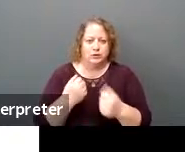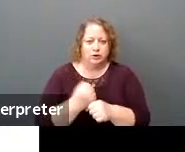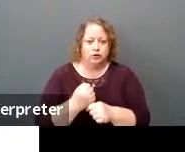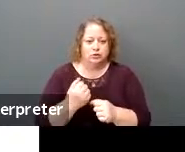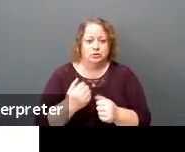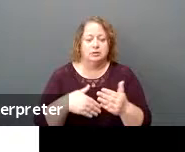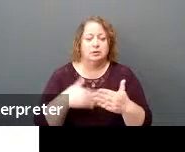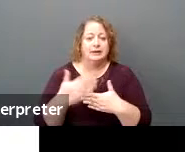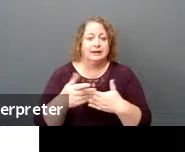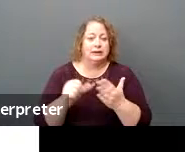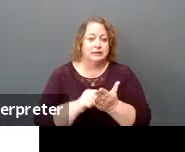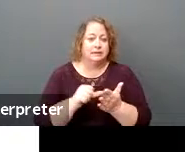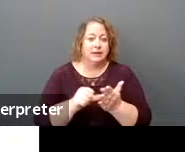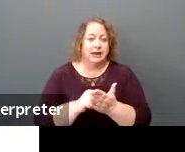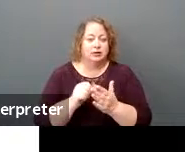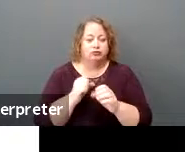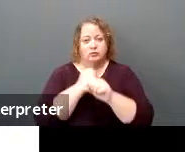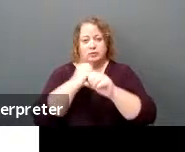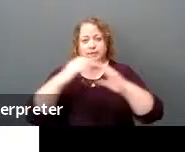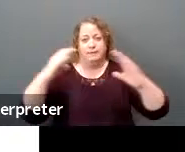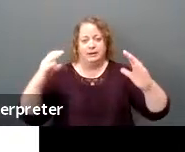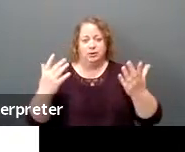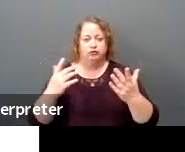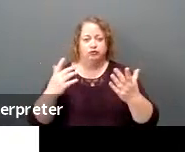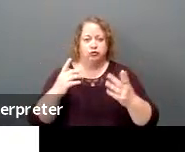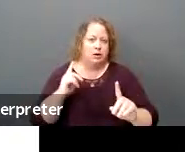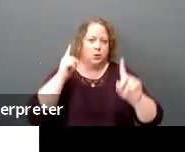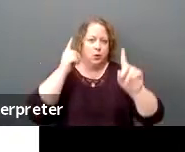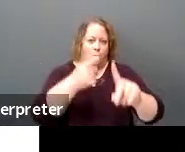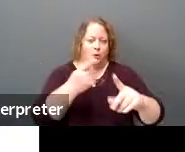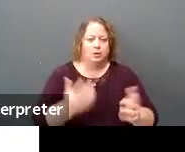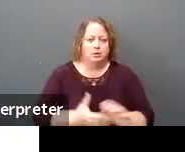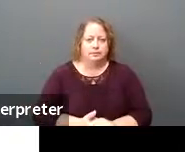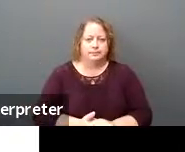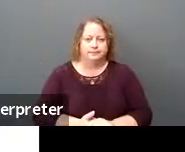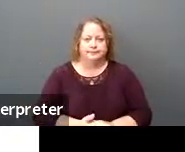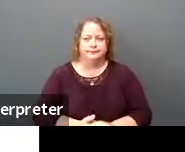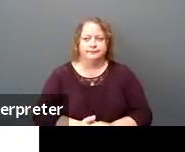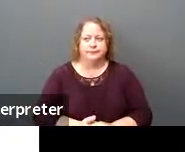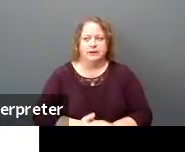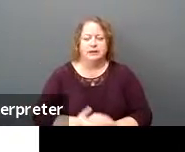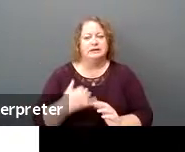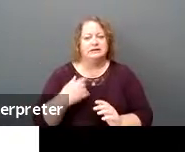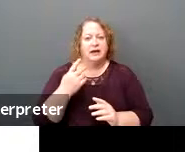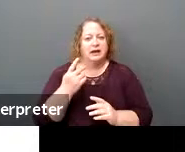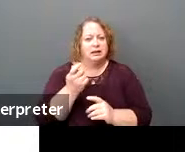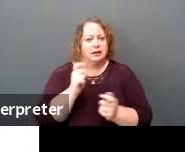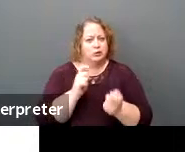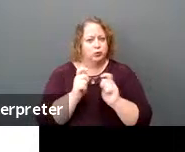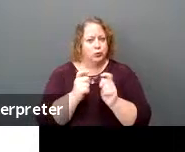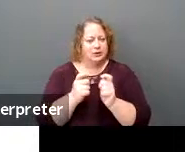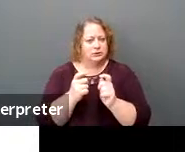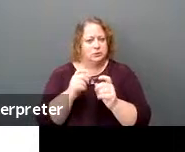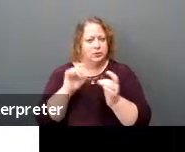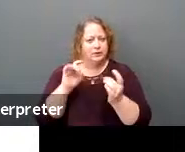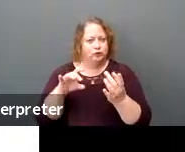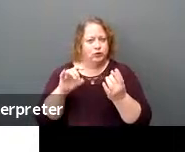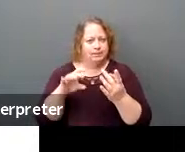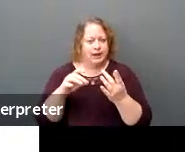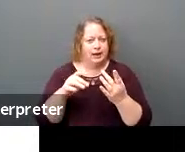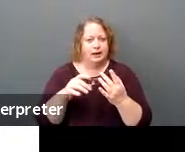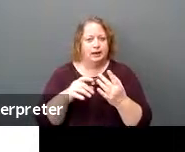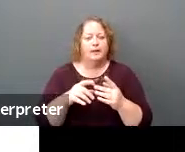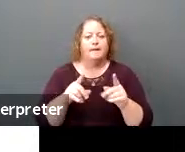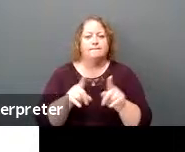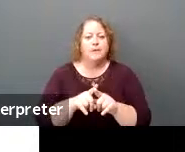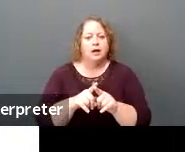The next page is the big picture and ultimate goals. And these have had slight tweaks with feedback from our stakeholder groups,